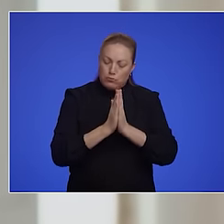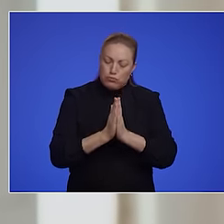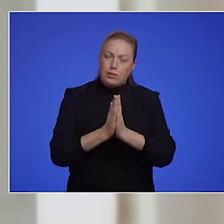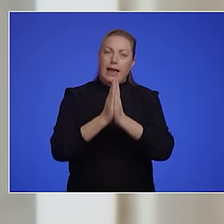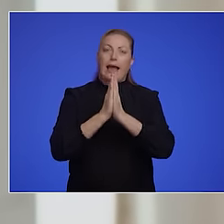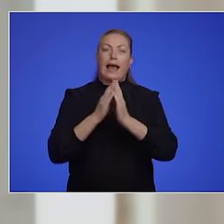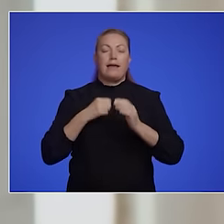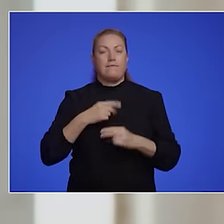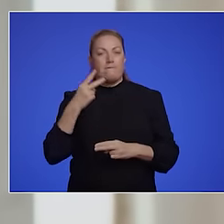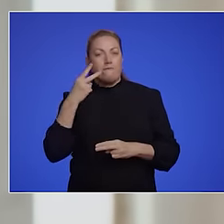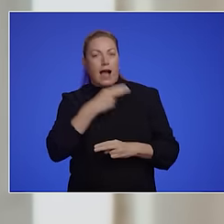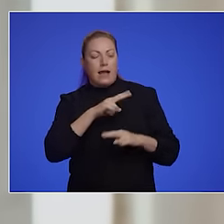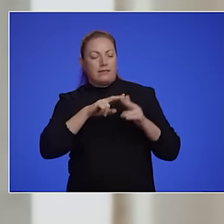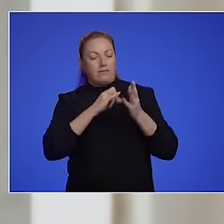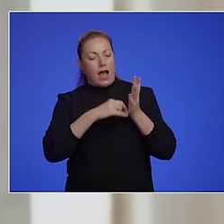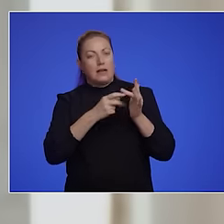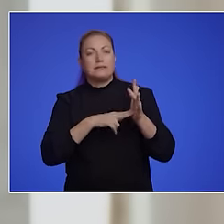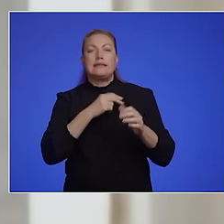fasting, and almsgiving.